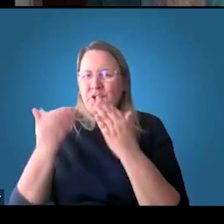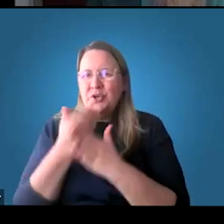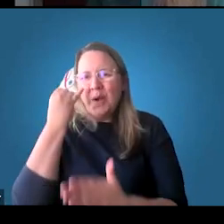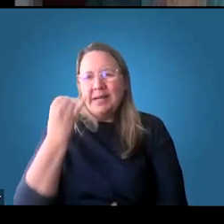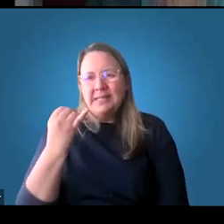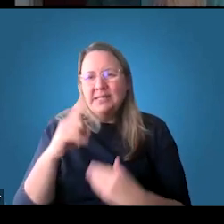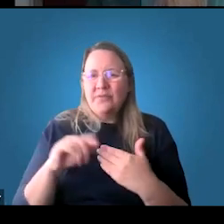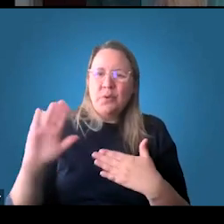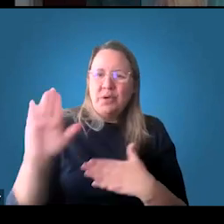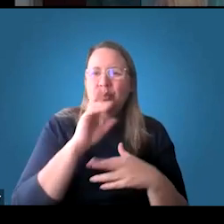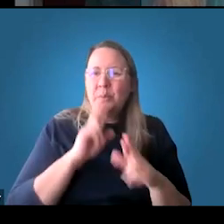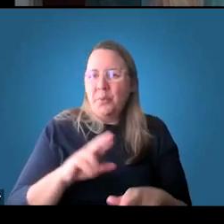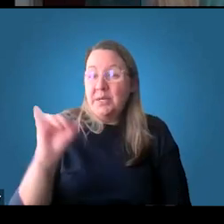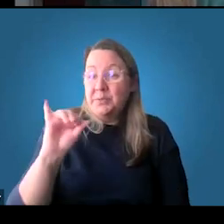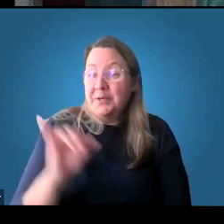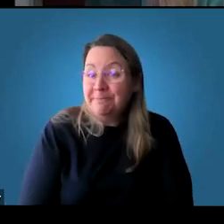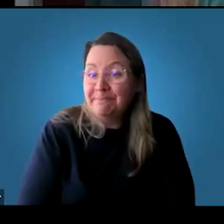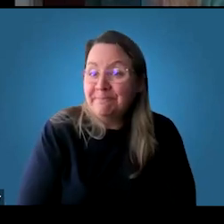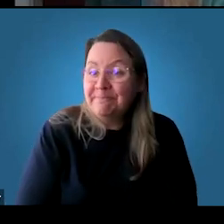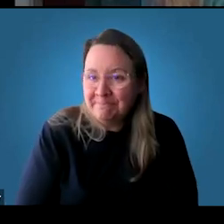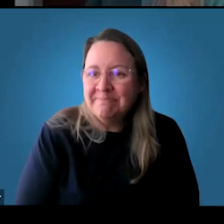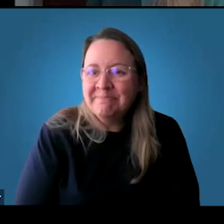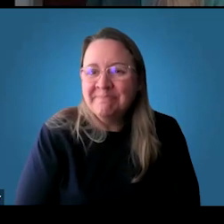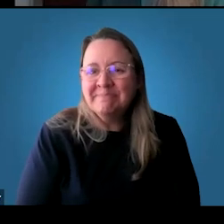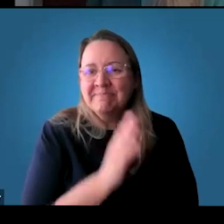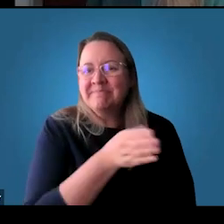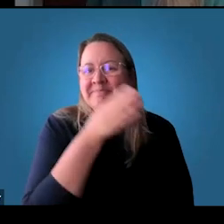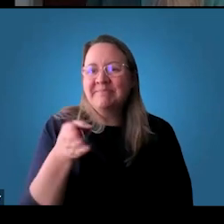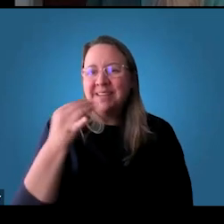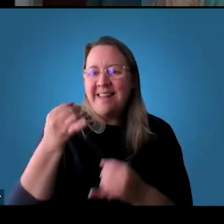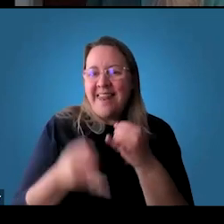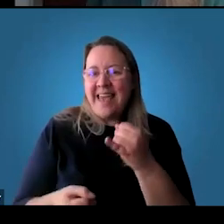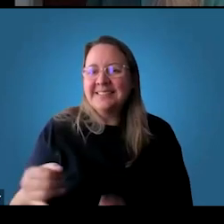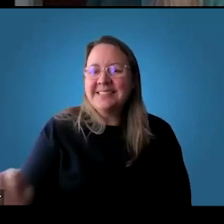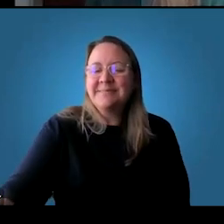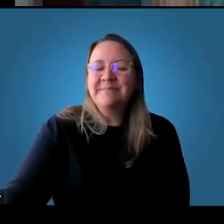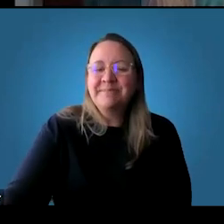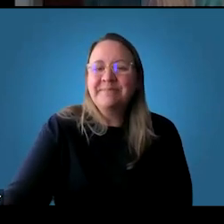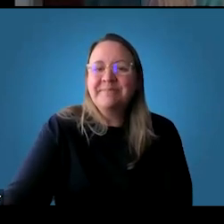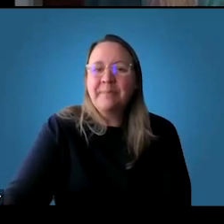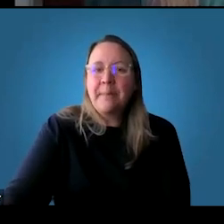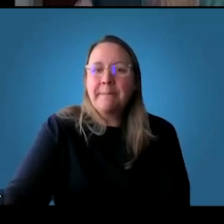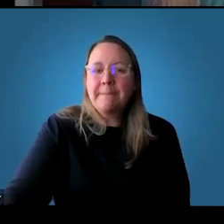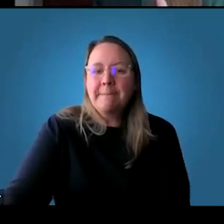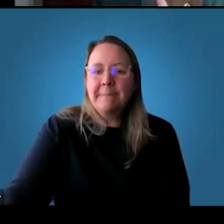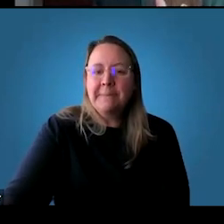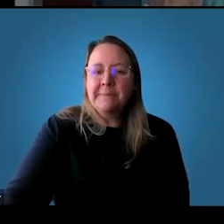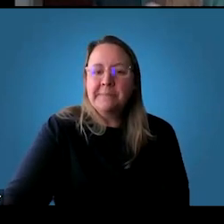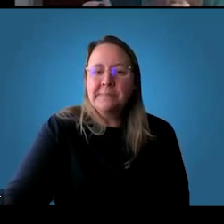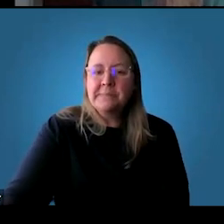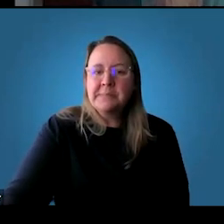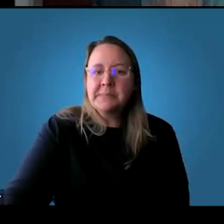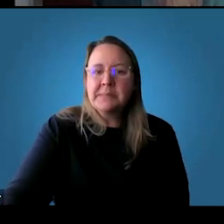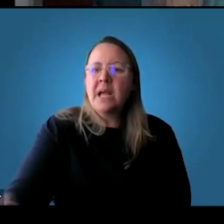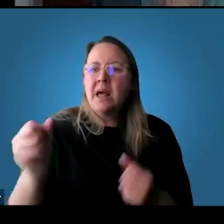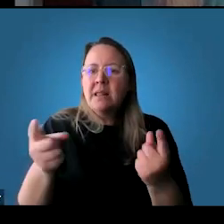ideas for your report. Okay, let's move on to our last case study. Now, I'm guessing a lot of you are engaged